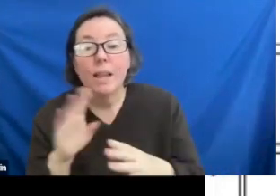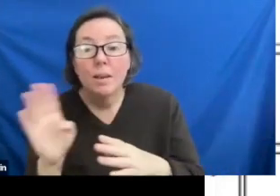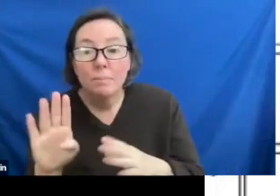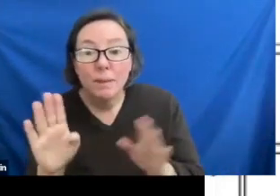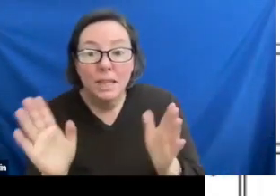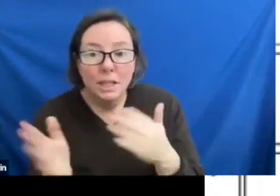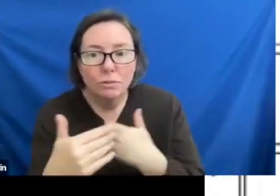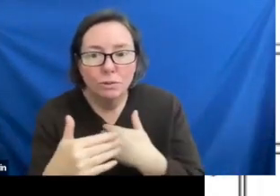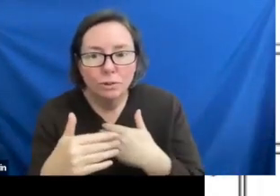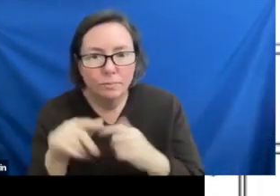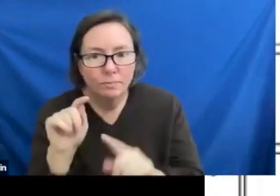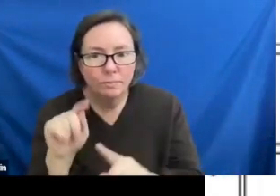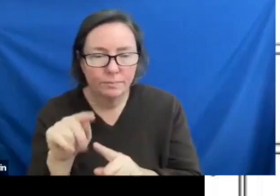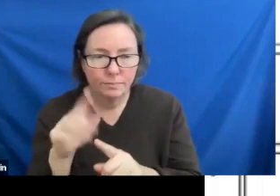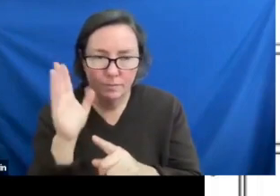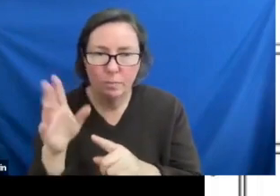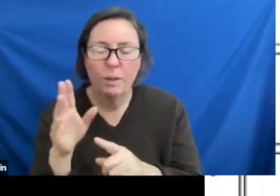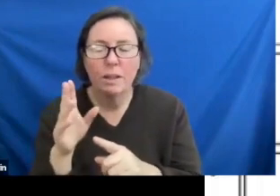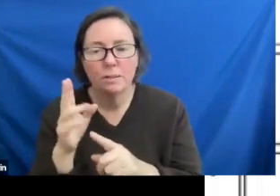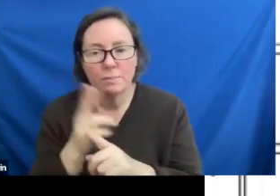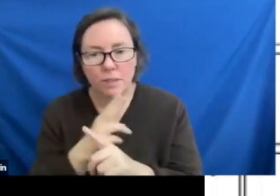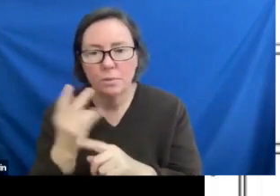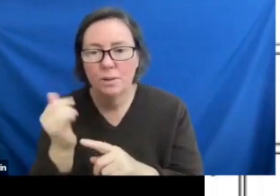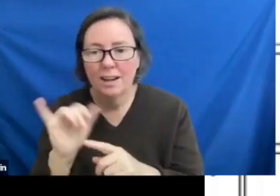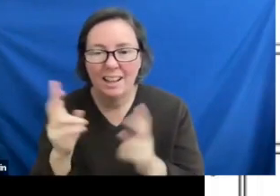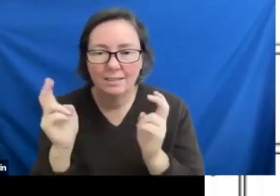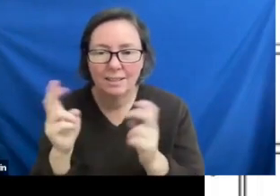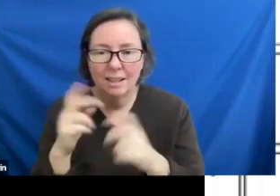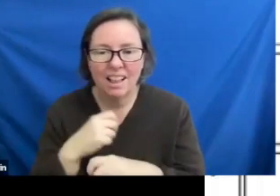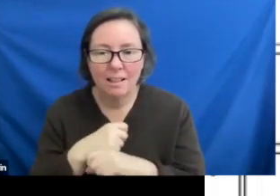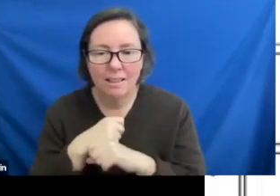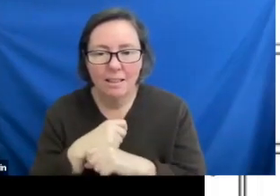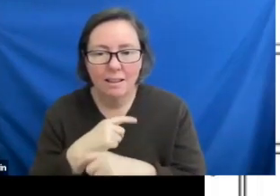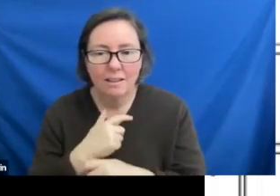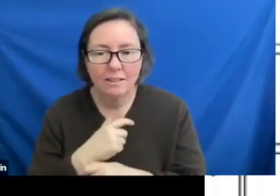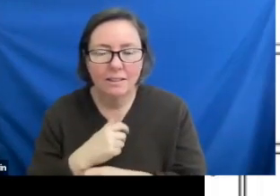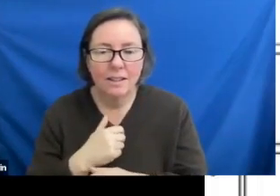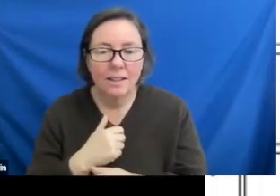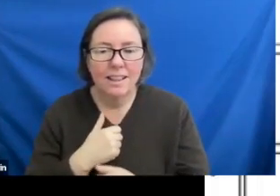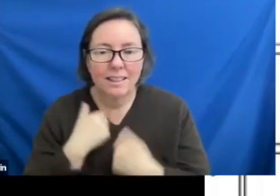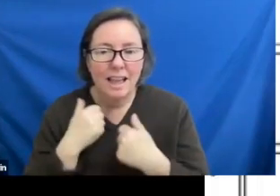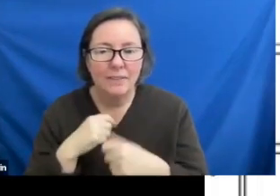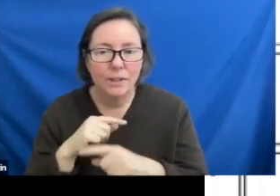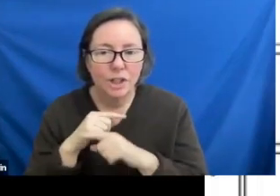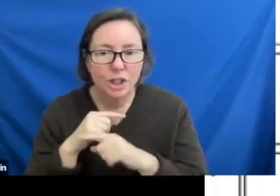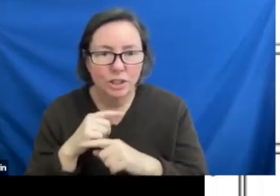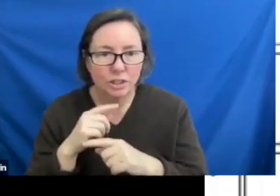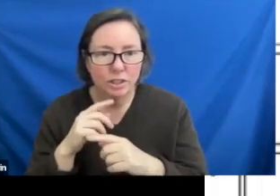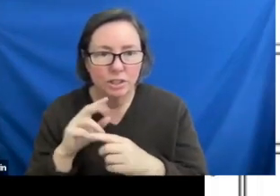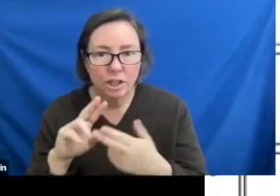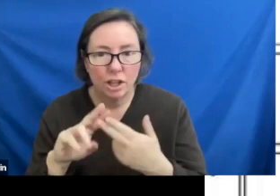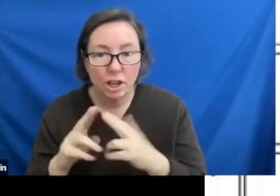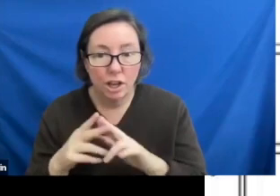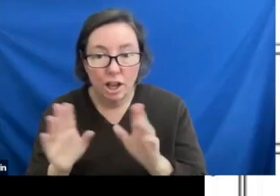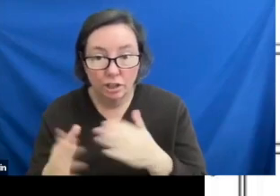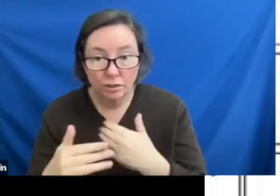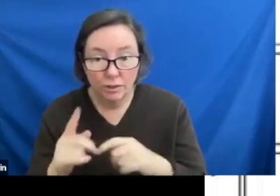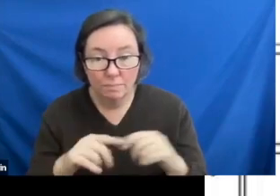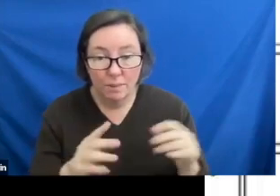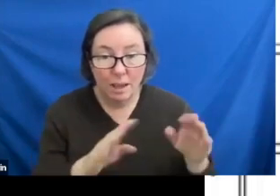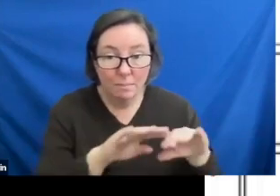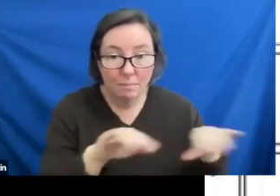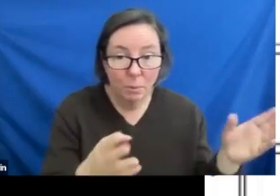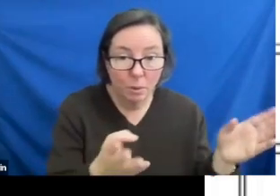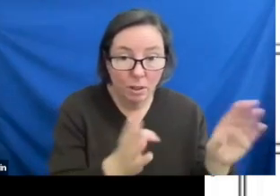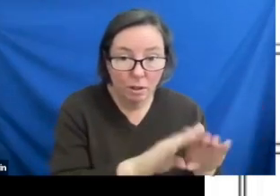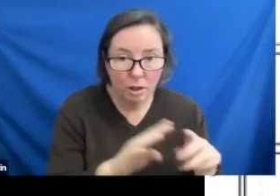B, is going to be under use as our lifeguard locker room. But when the pool closes, we now have furnishings